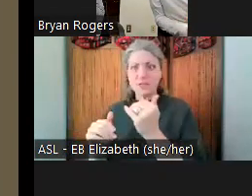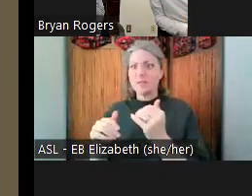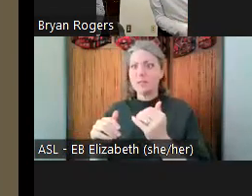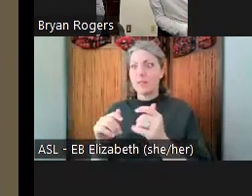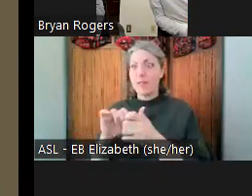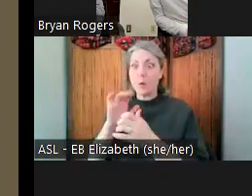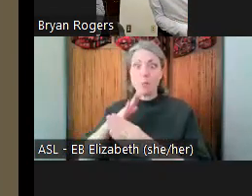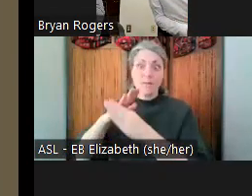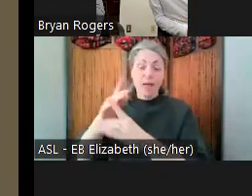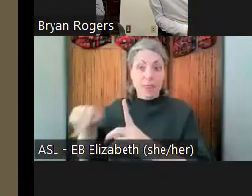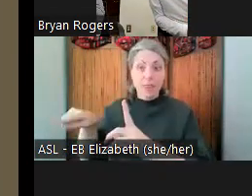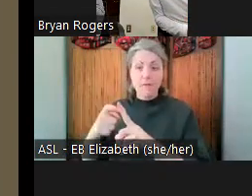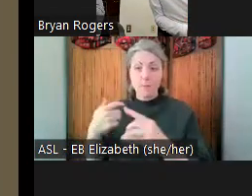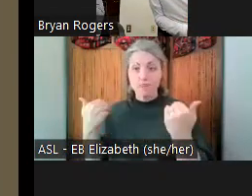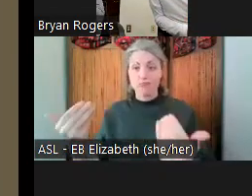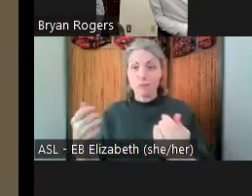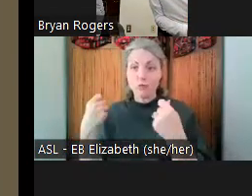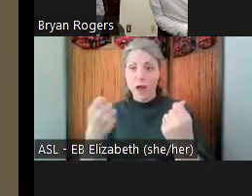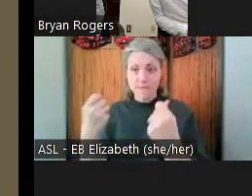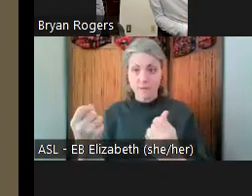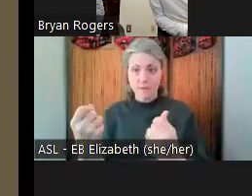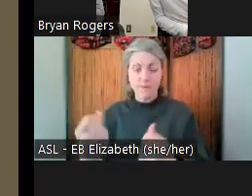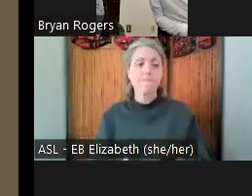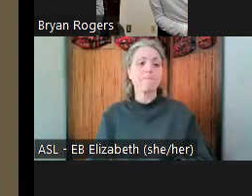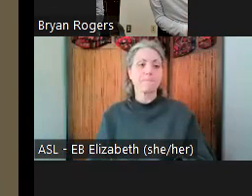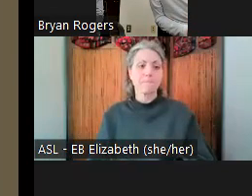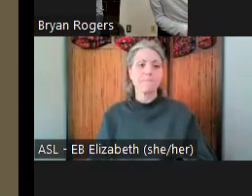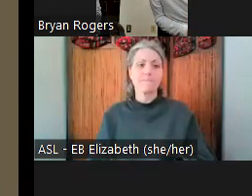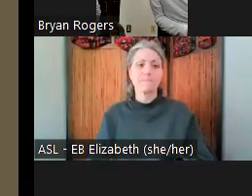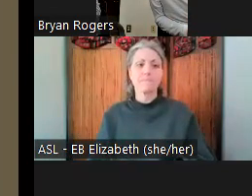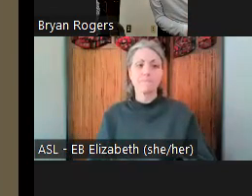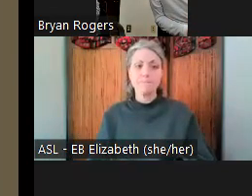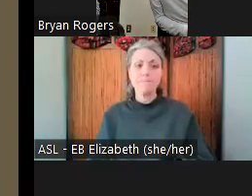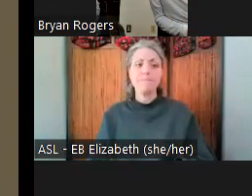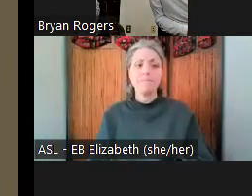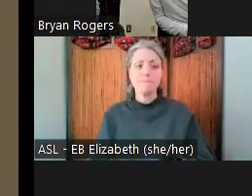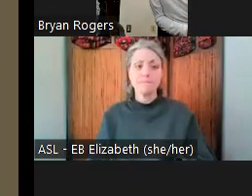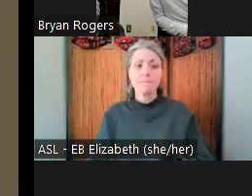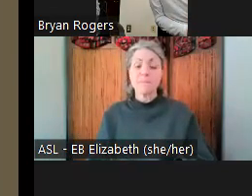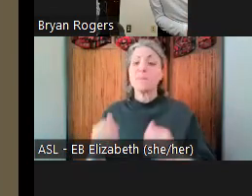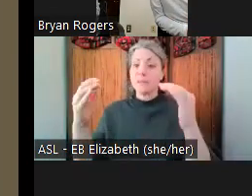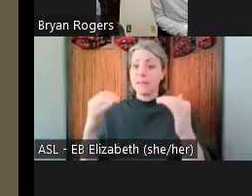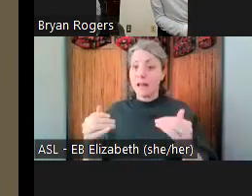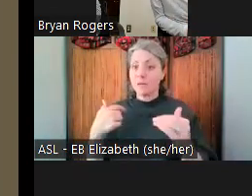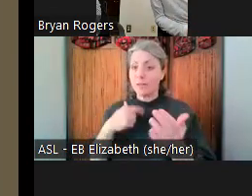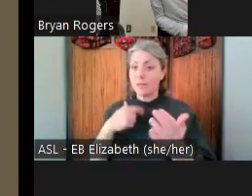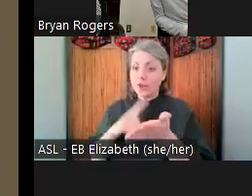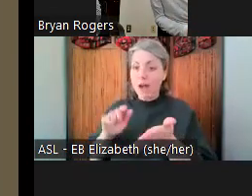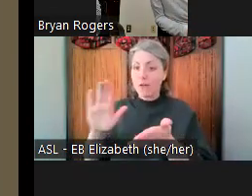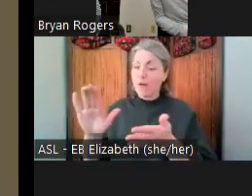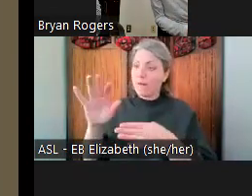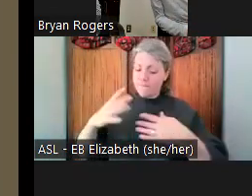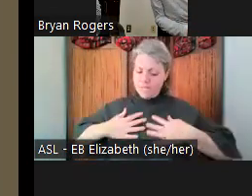begin with. Next, we would get into physical functioning, which